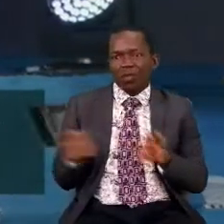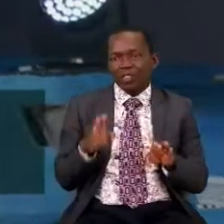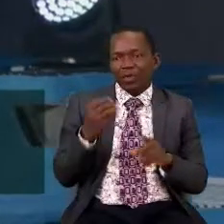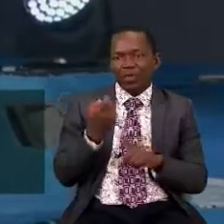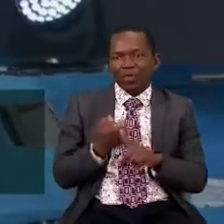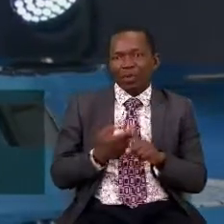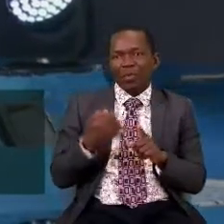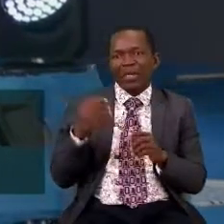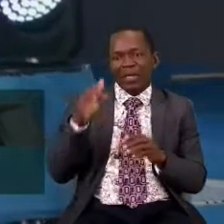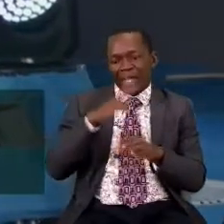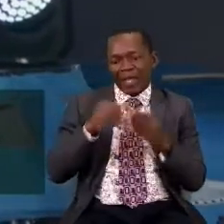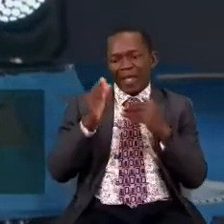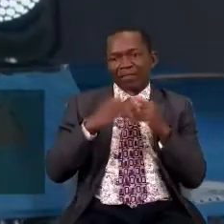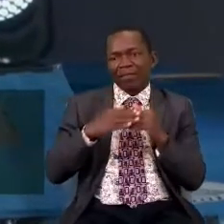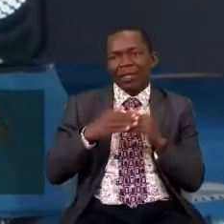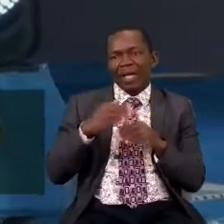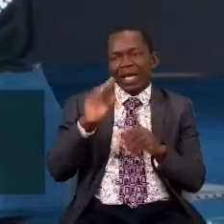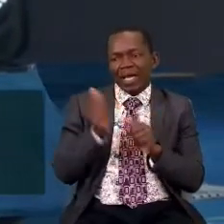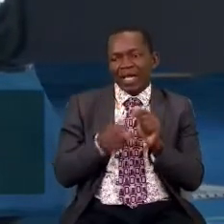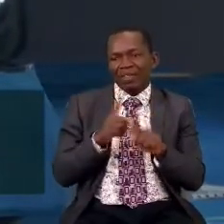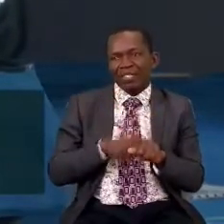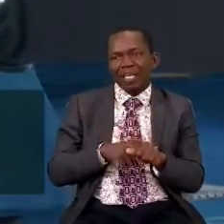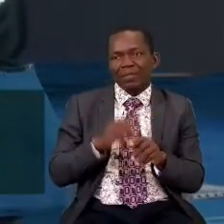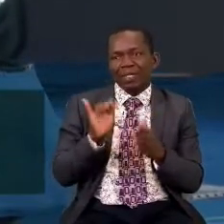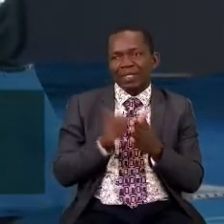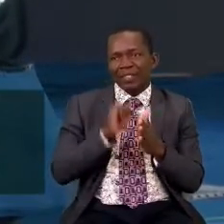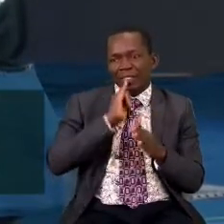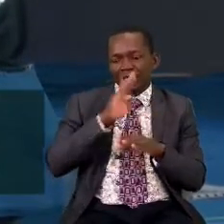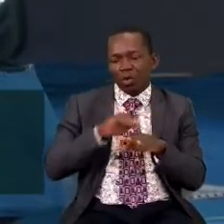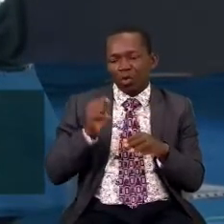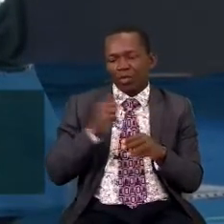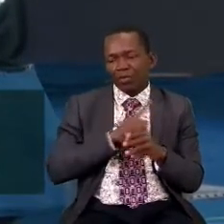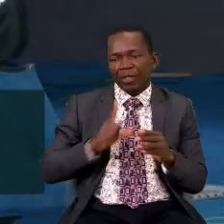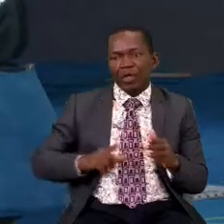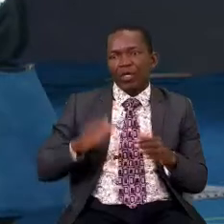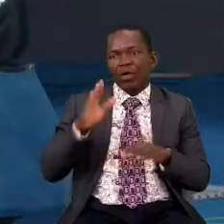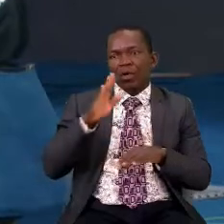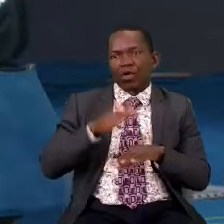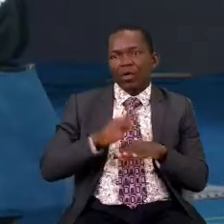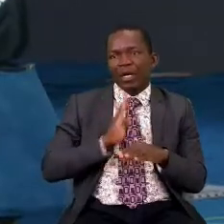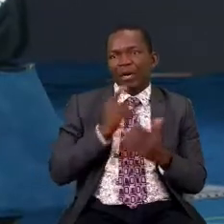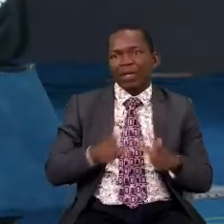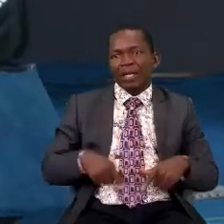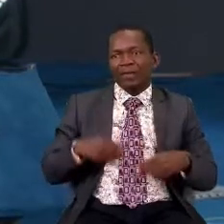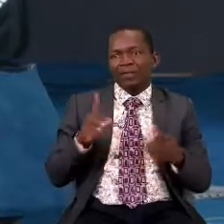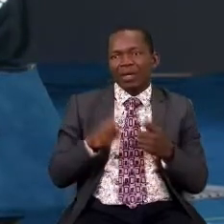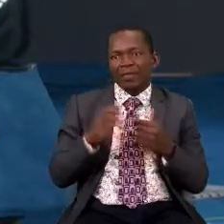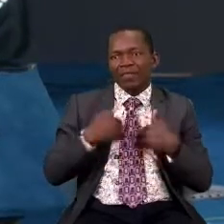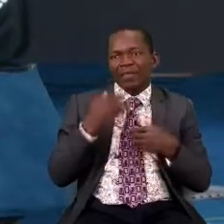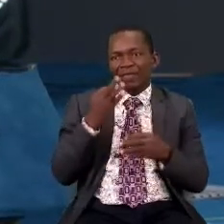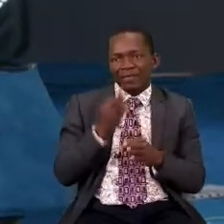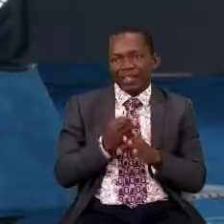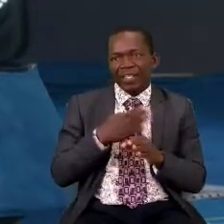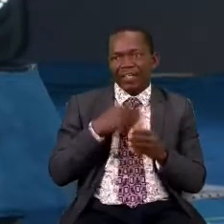and the confidence in God to be able to plow through and succeed in ministry. Here we